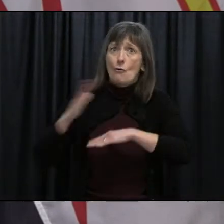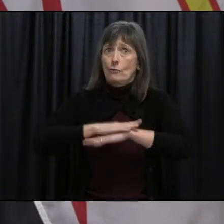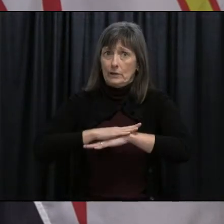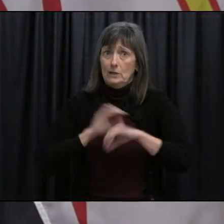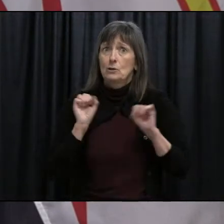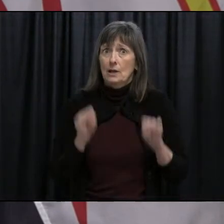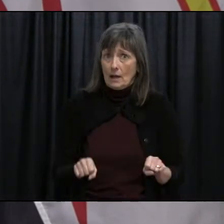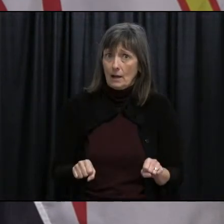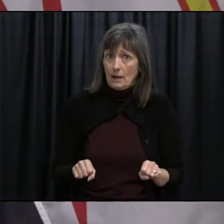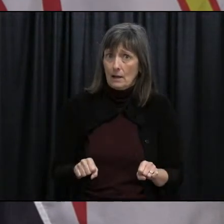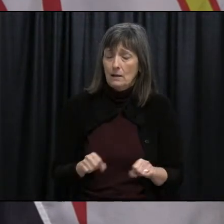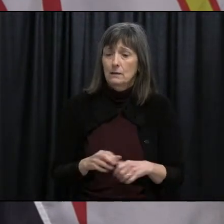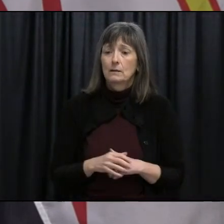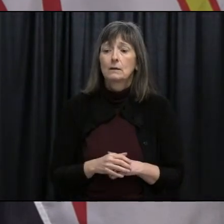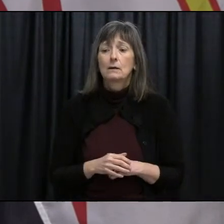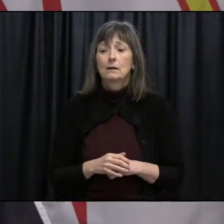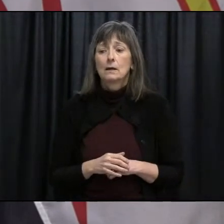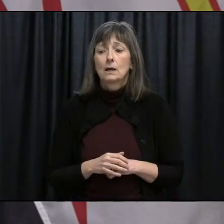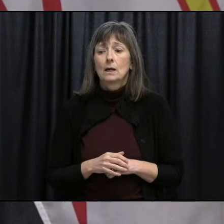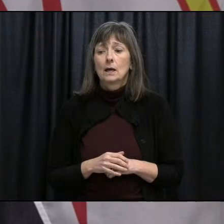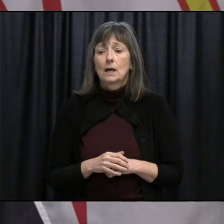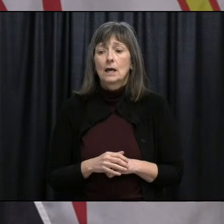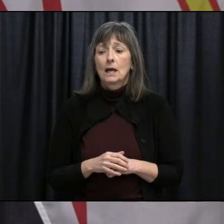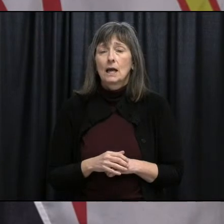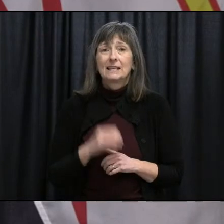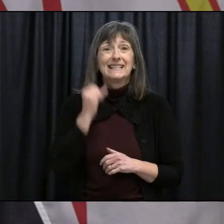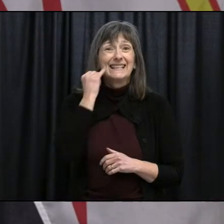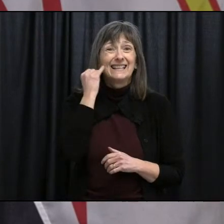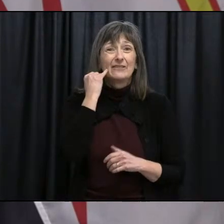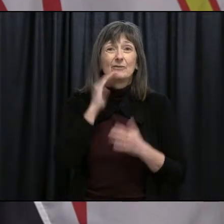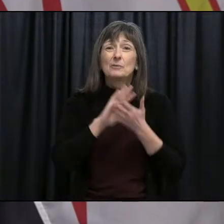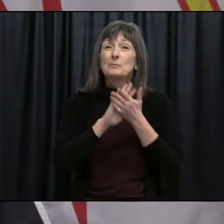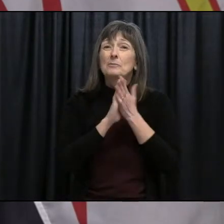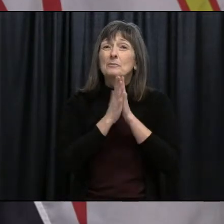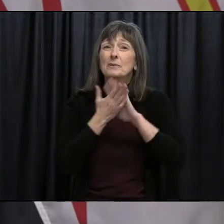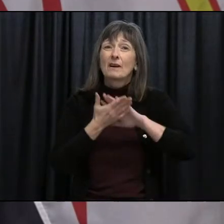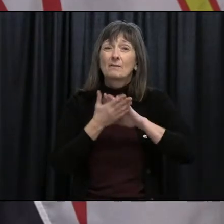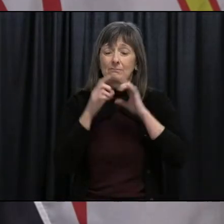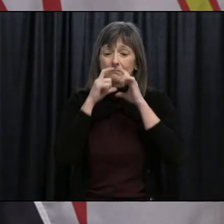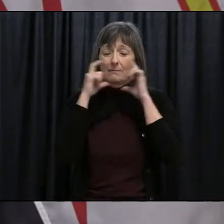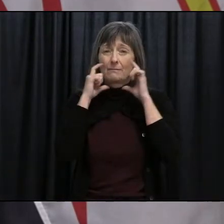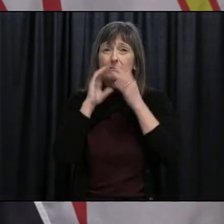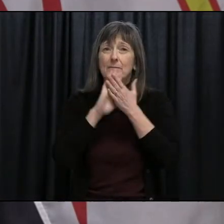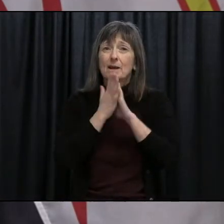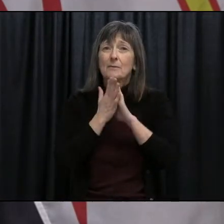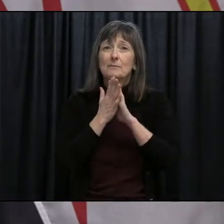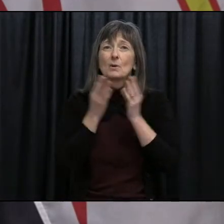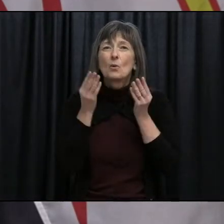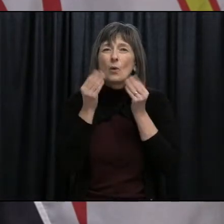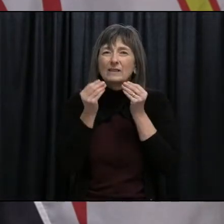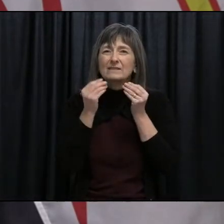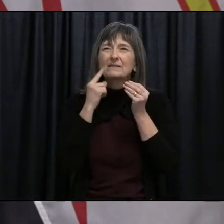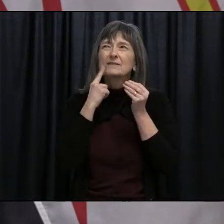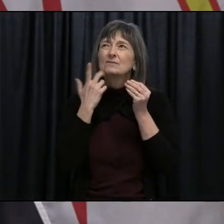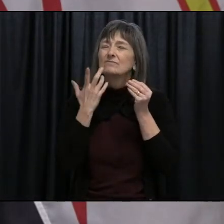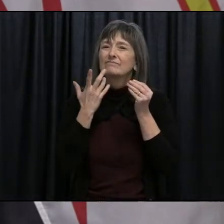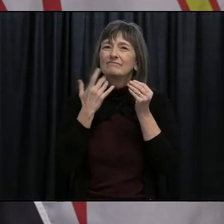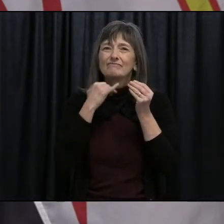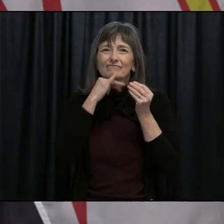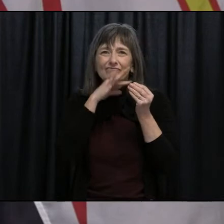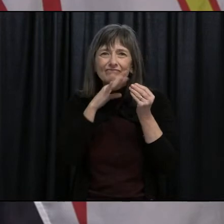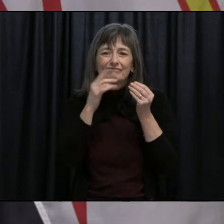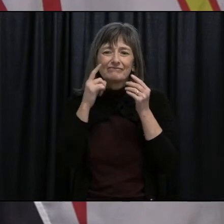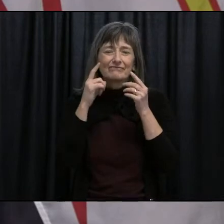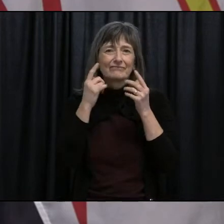And the recommendations are to remove it if it becomes wet or